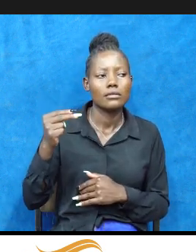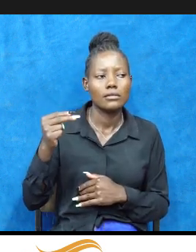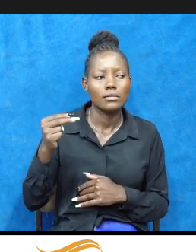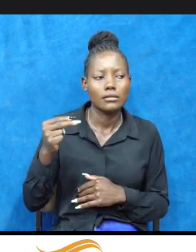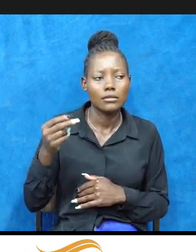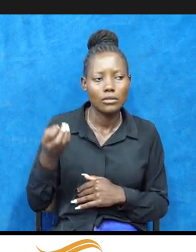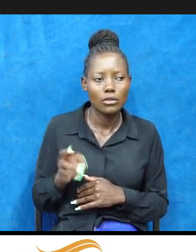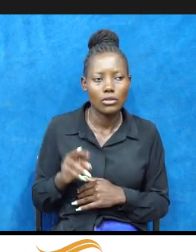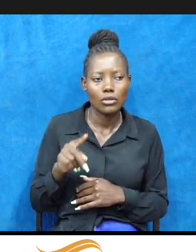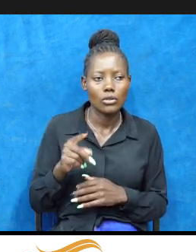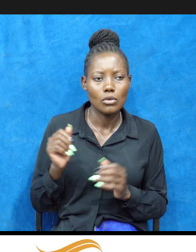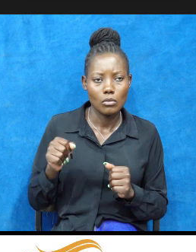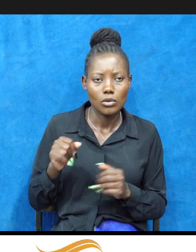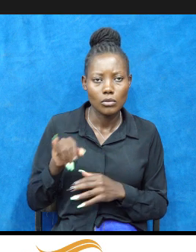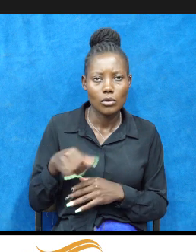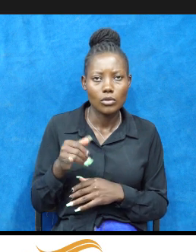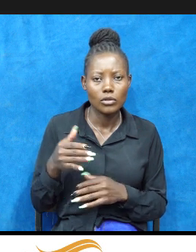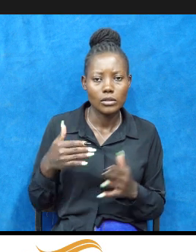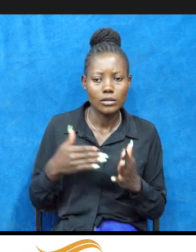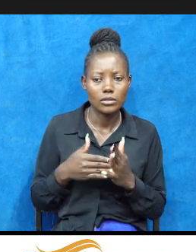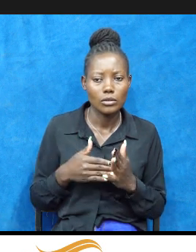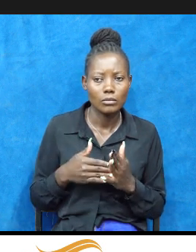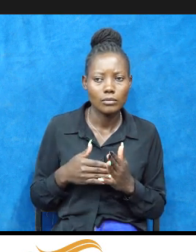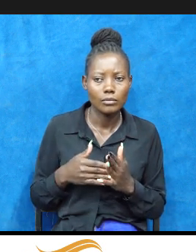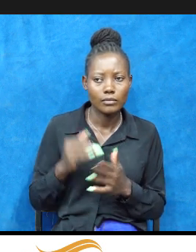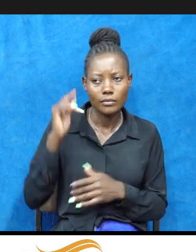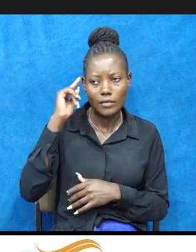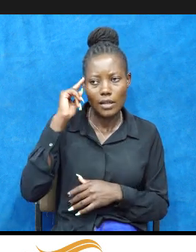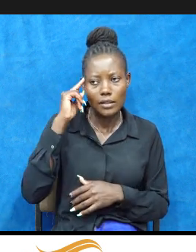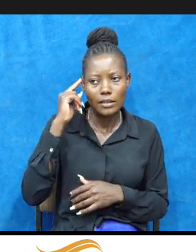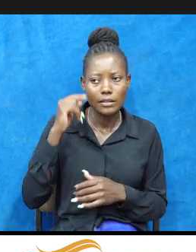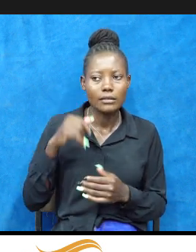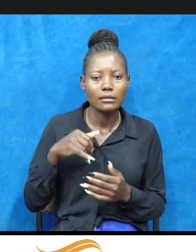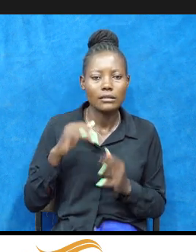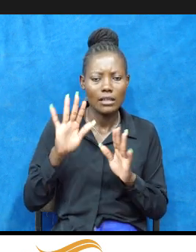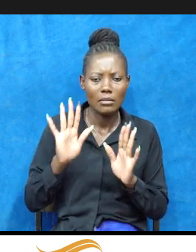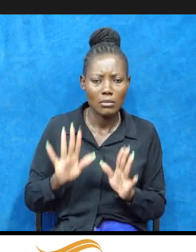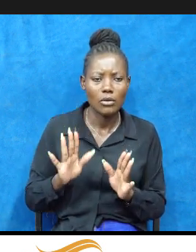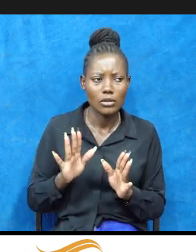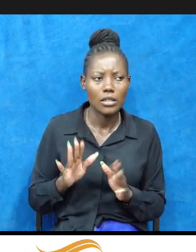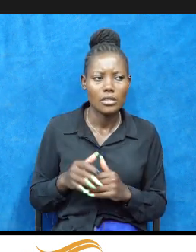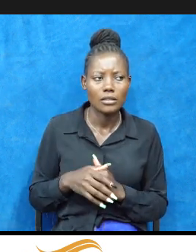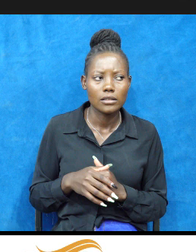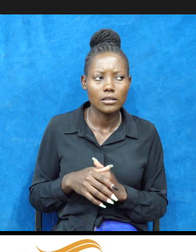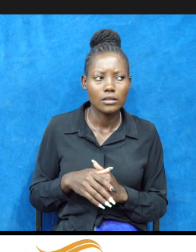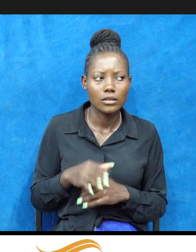as you go along, or you can just start with a high box. I think it's important to not give an athlete